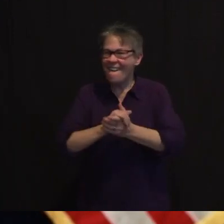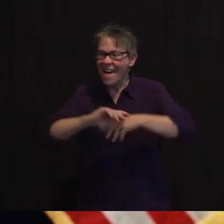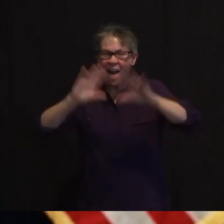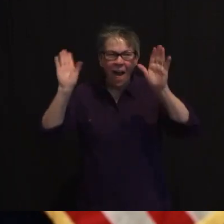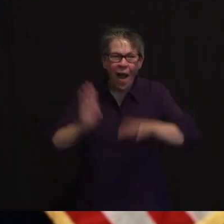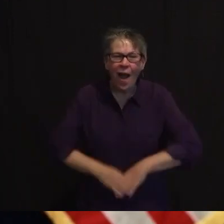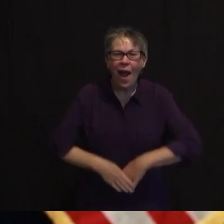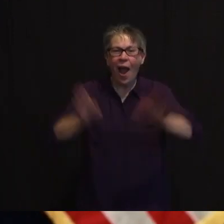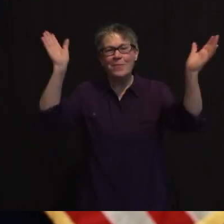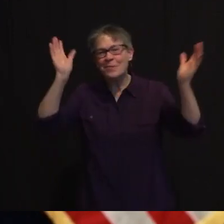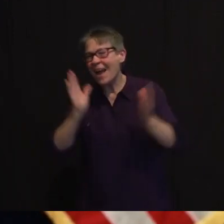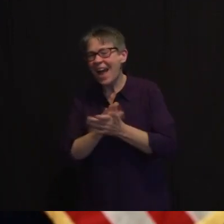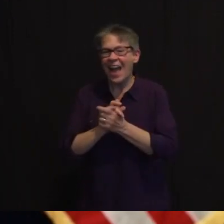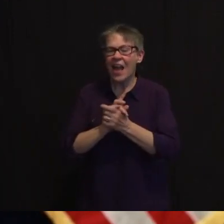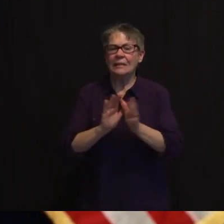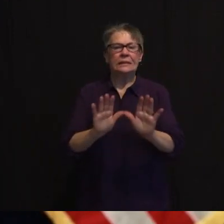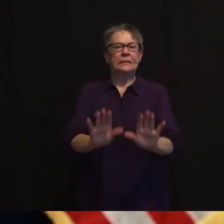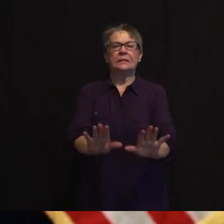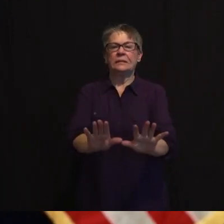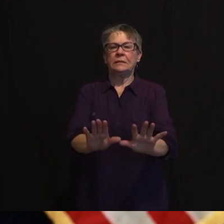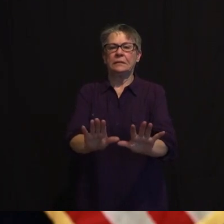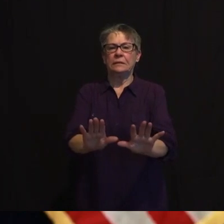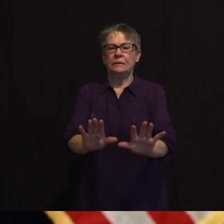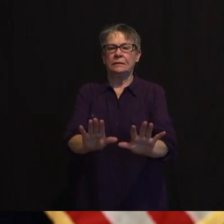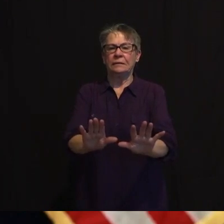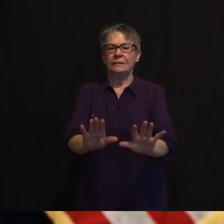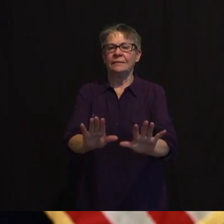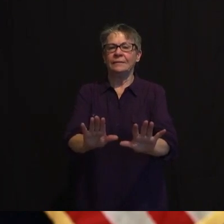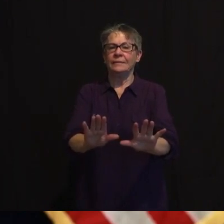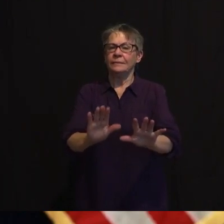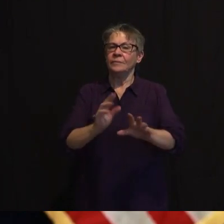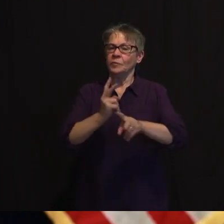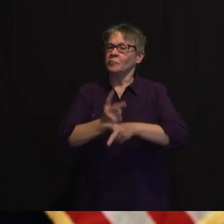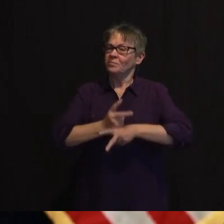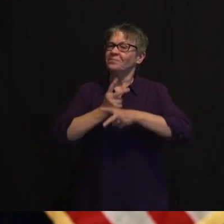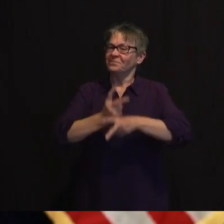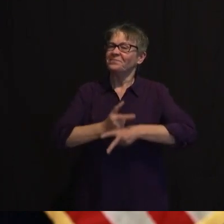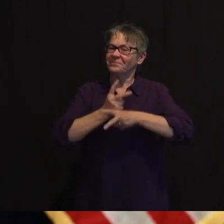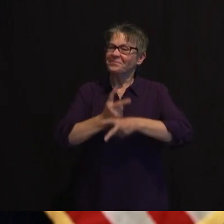And that's sort of what I've been, when I talk about that, I'm less saying it from an